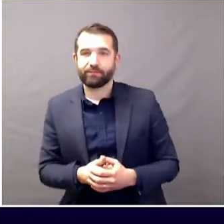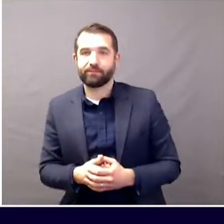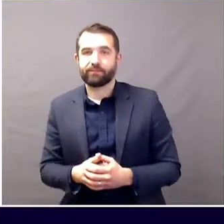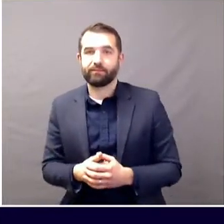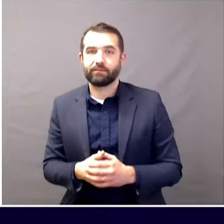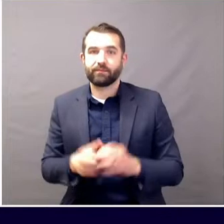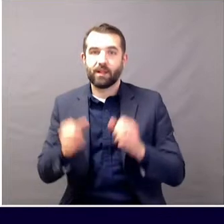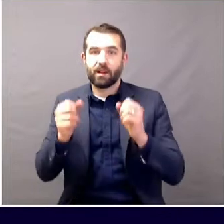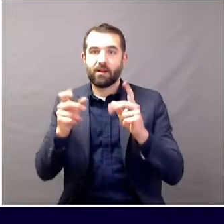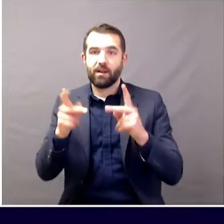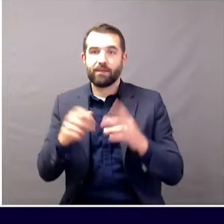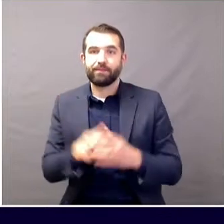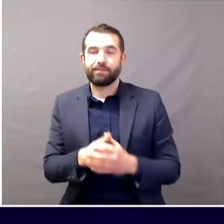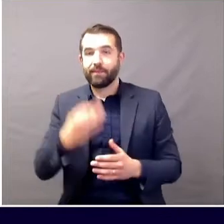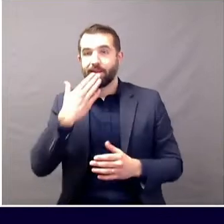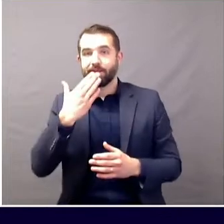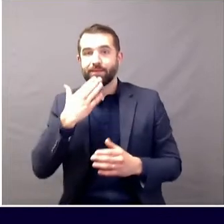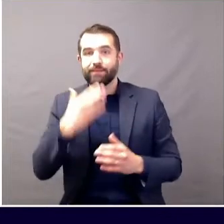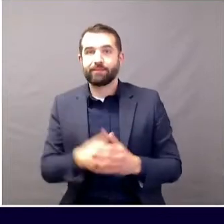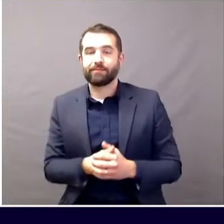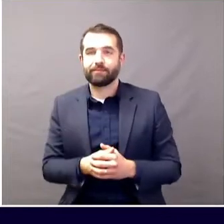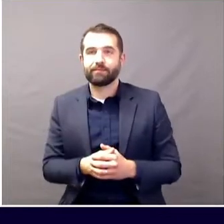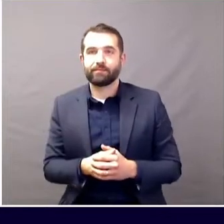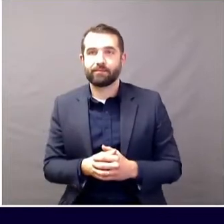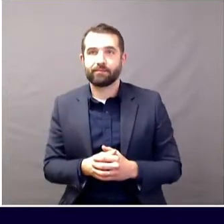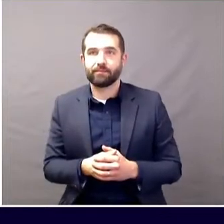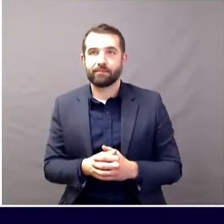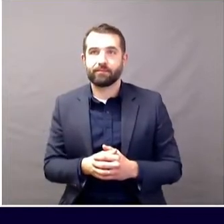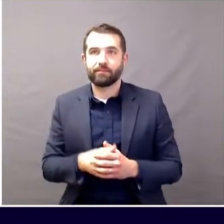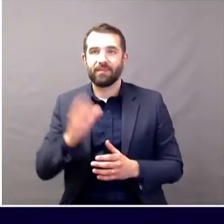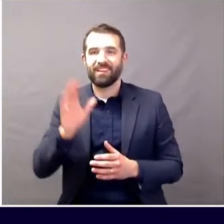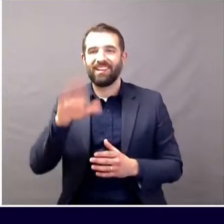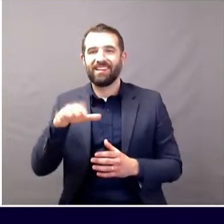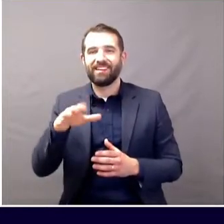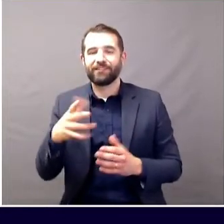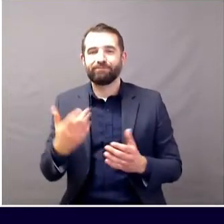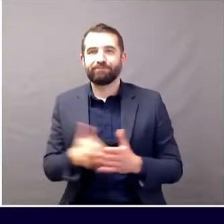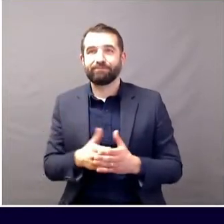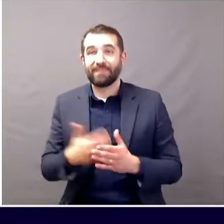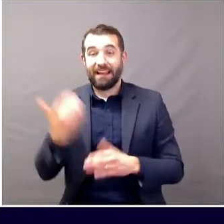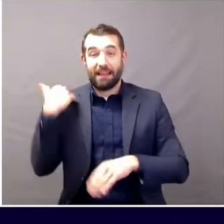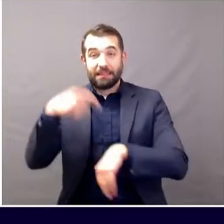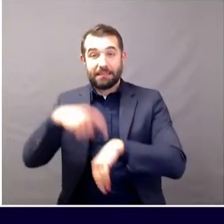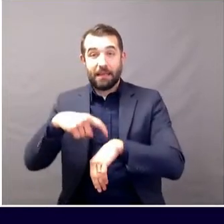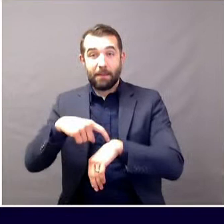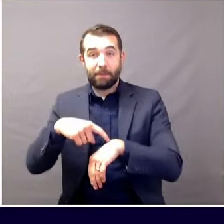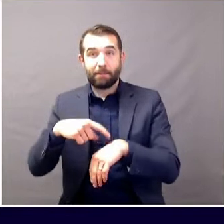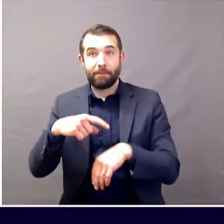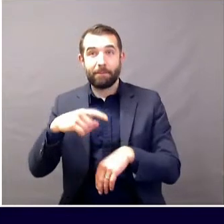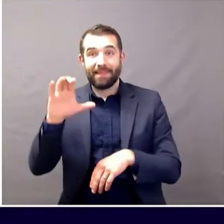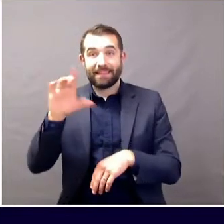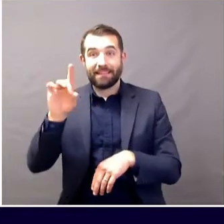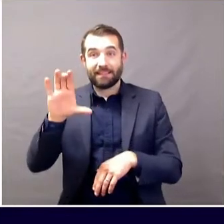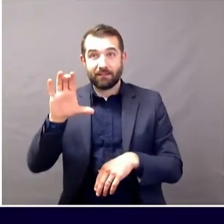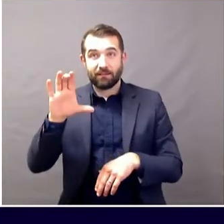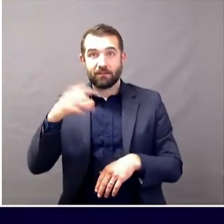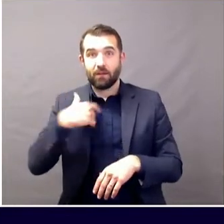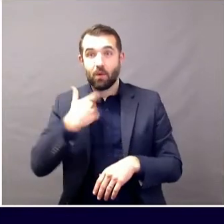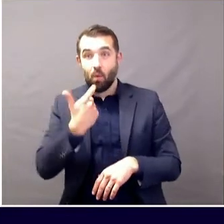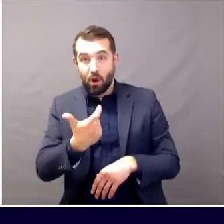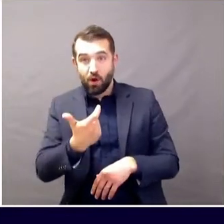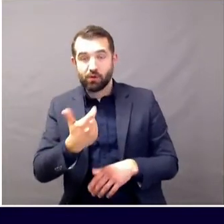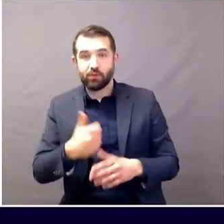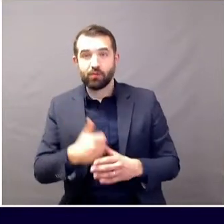my next question kind of goes on what we were talking about at the last CDC briefing, and I just kind of want to ask it in a different